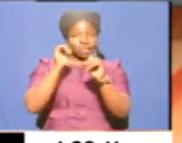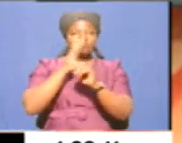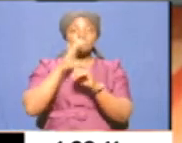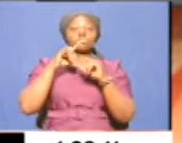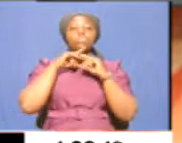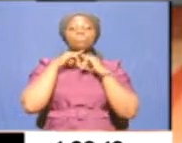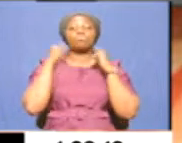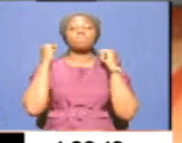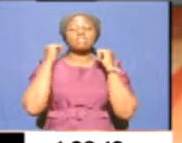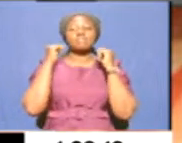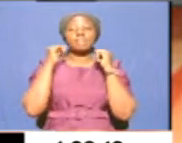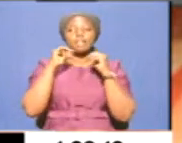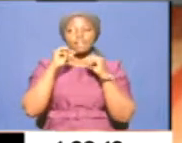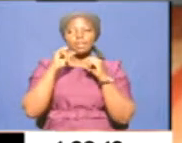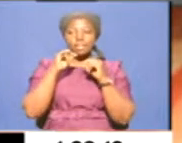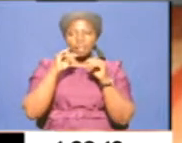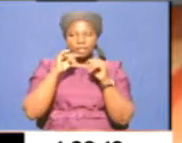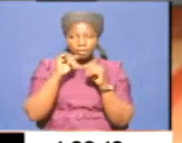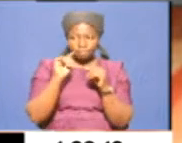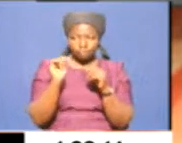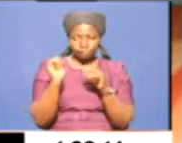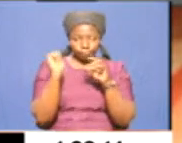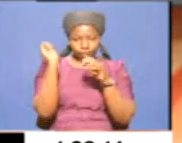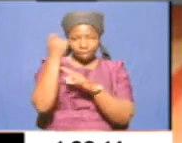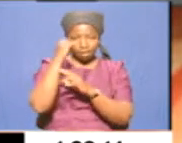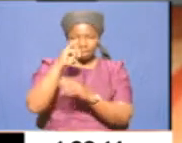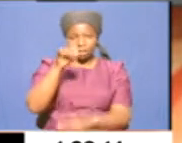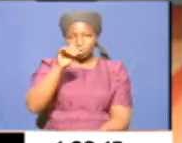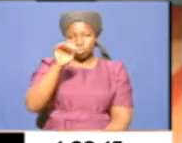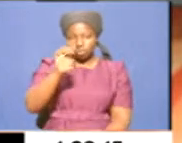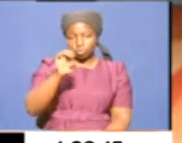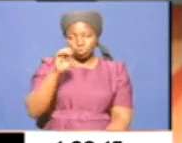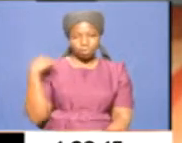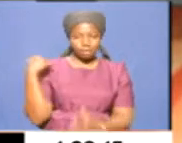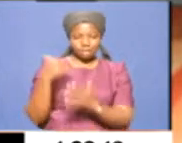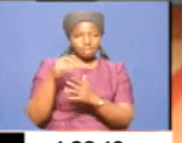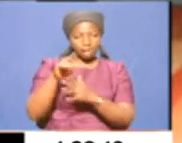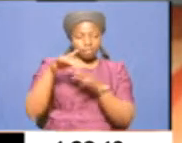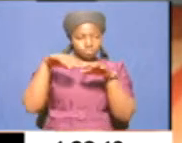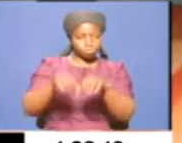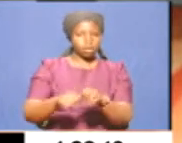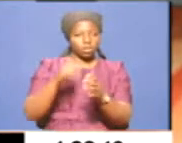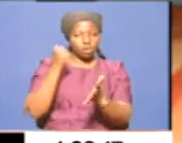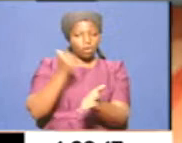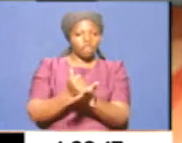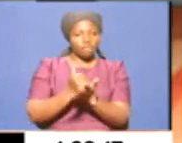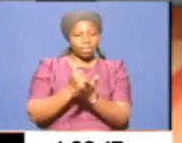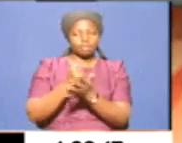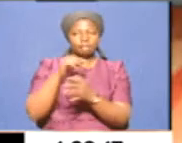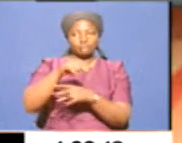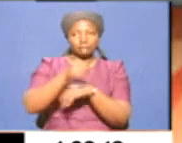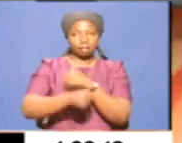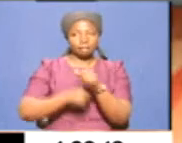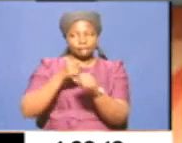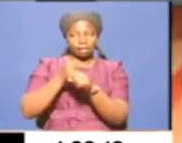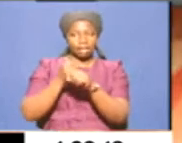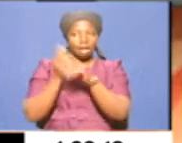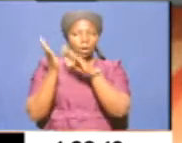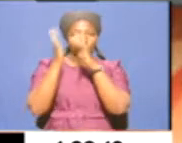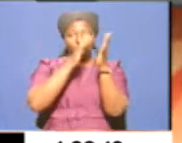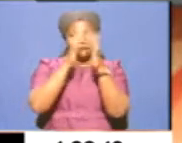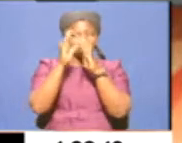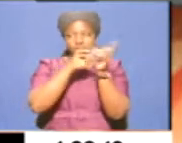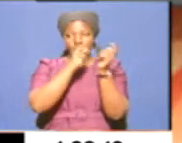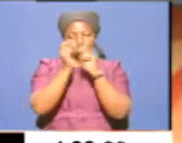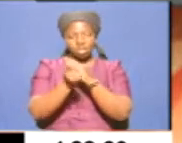at the White House since taking office in January this year. Trade, COVID-19 and climate change were top agenda during the meeting between